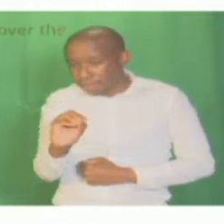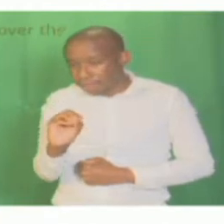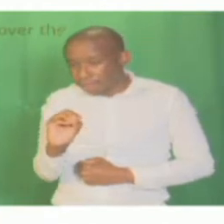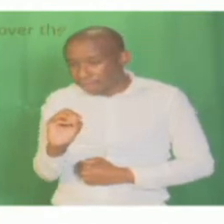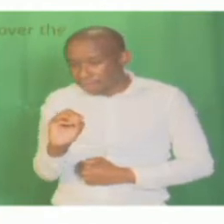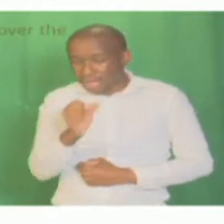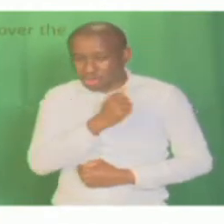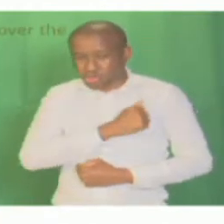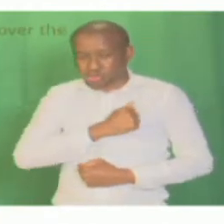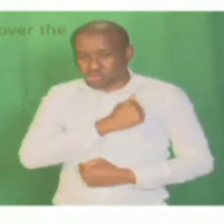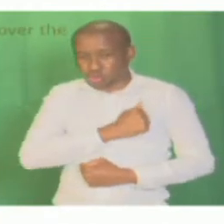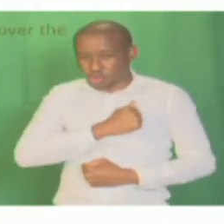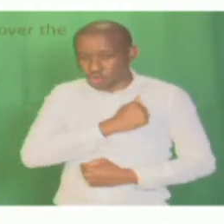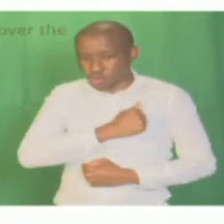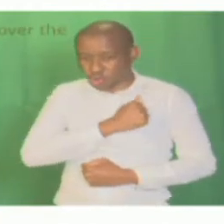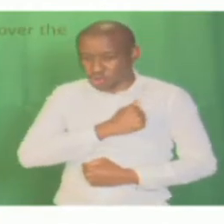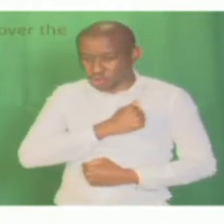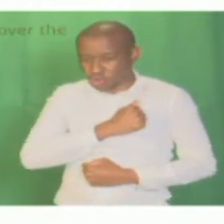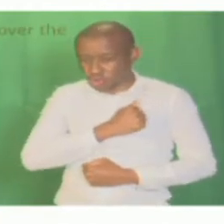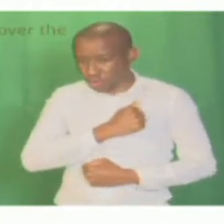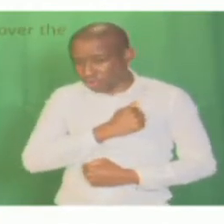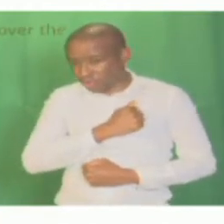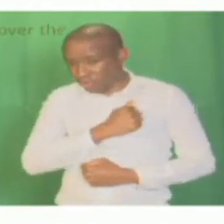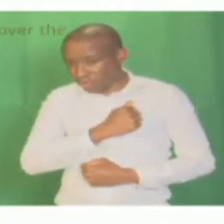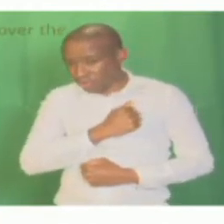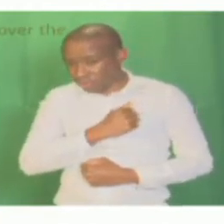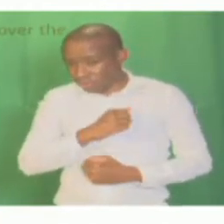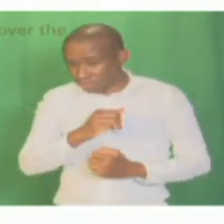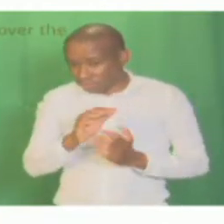16. Sorry about that. It is not 12, but